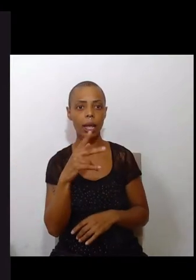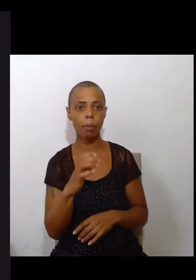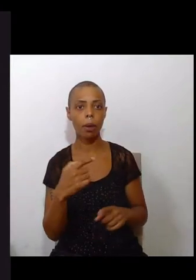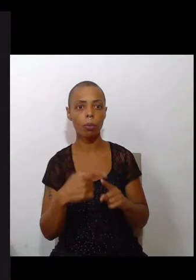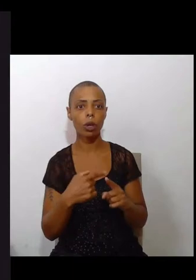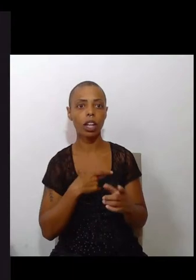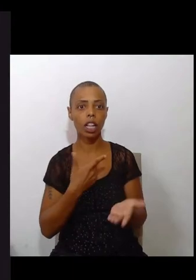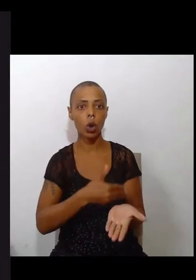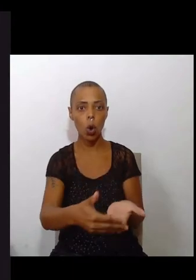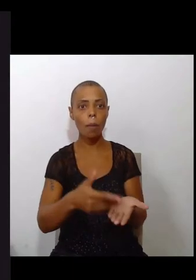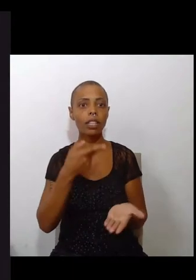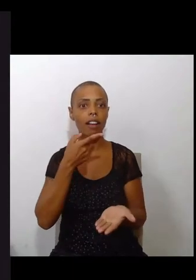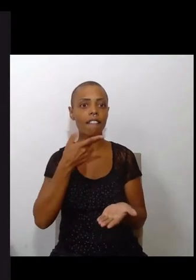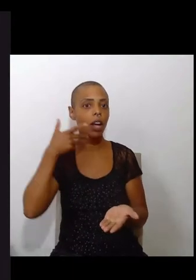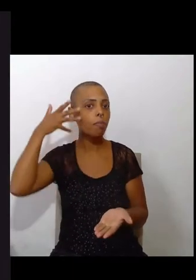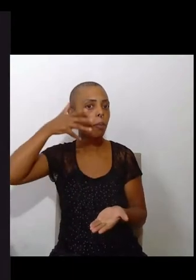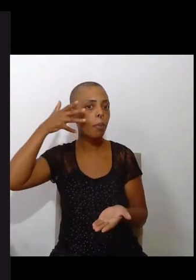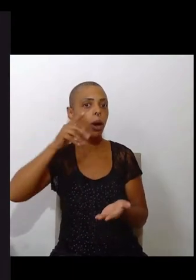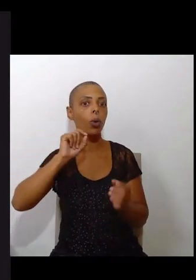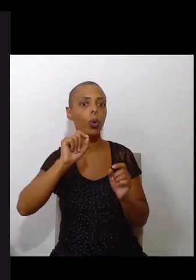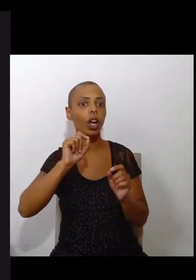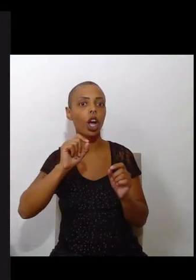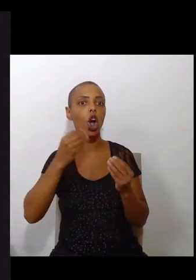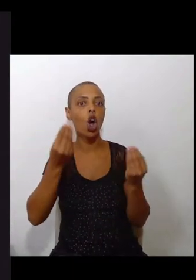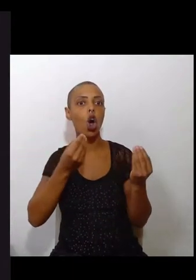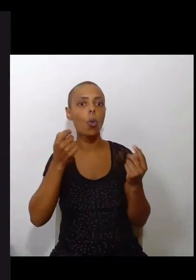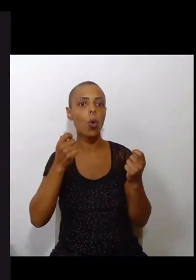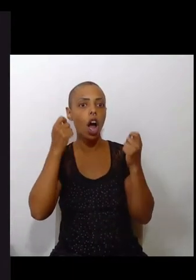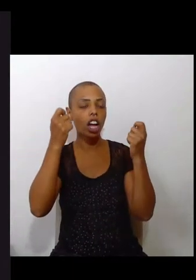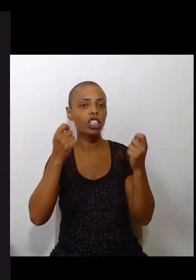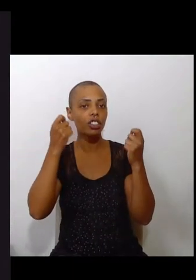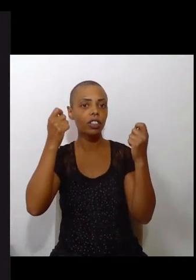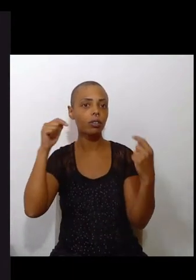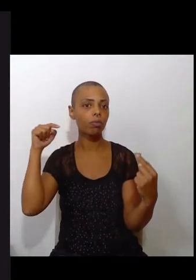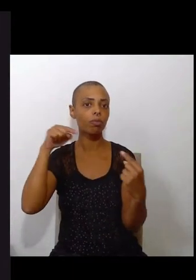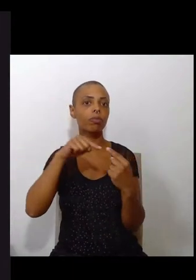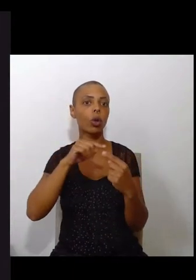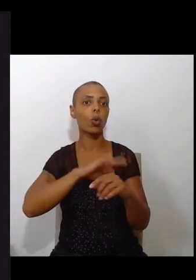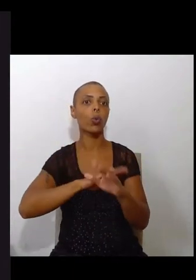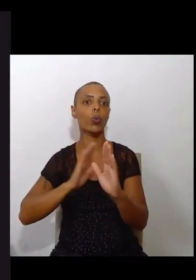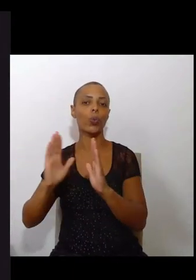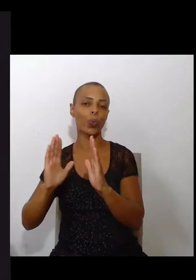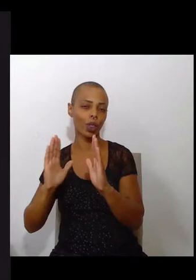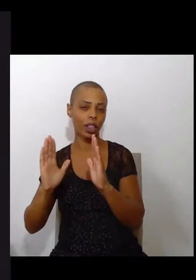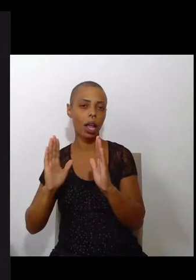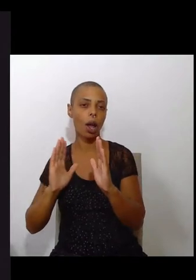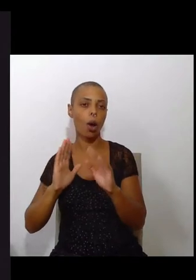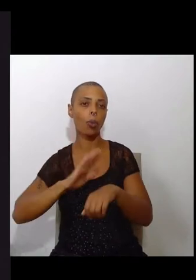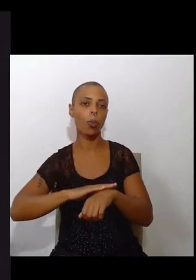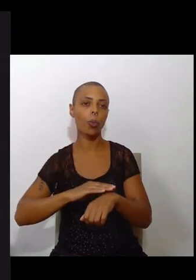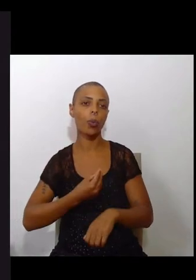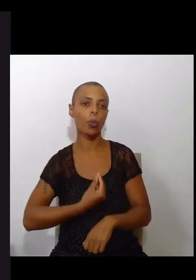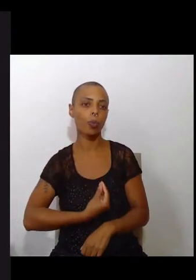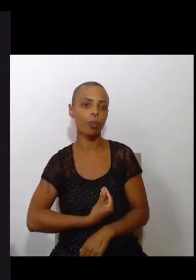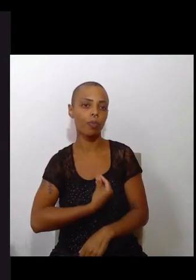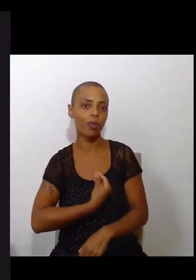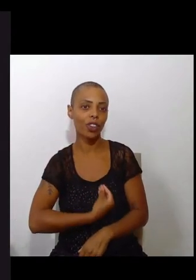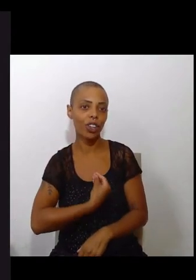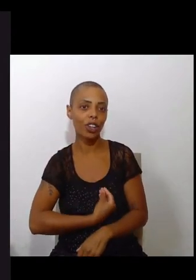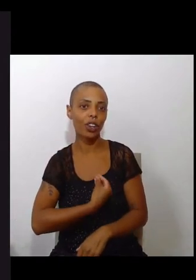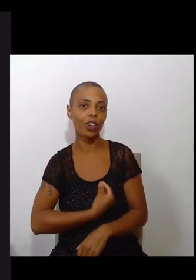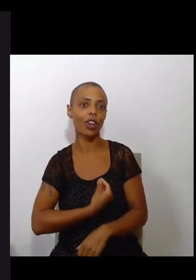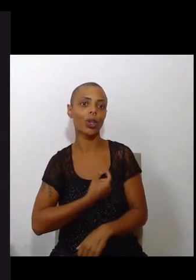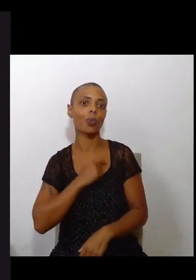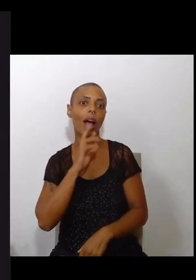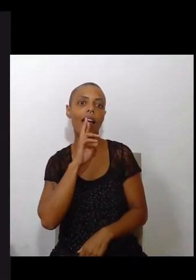to Felipe because he said in the beginning of his speech about how activism is related to time